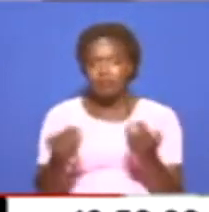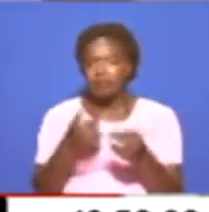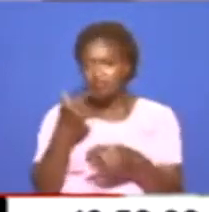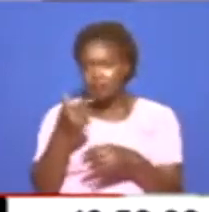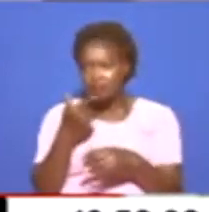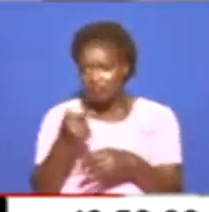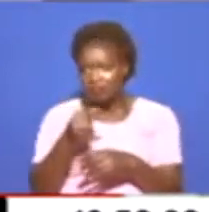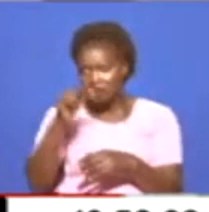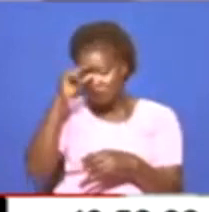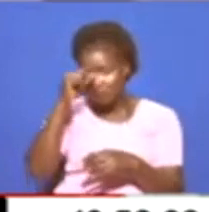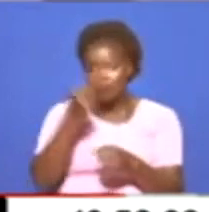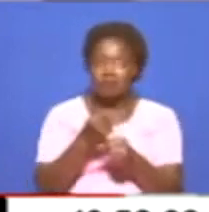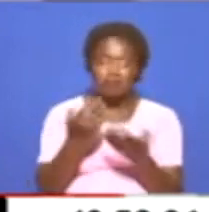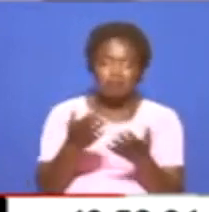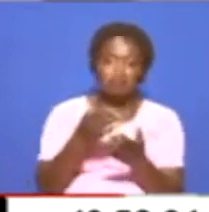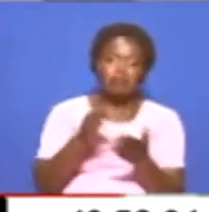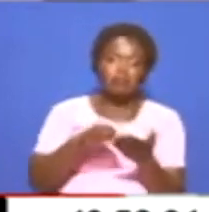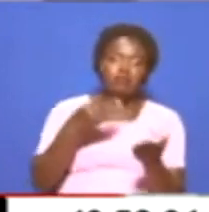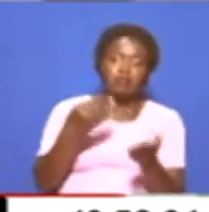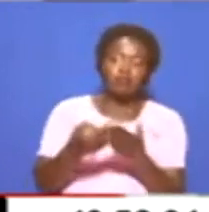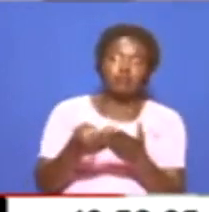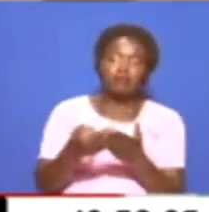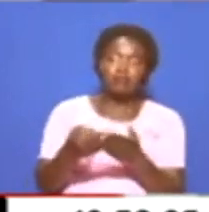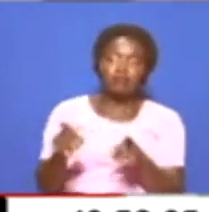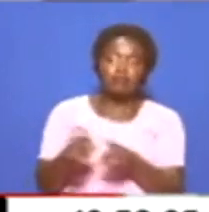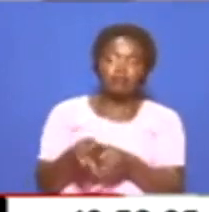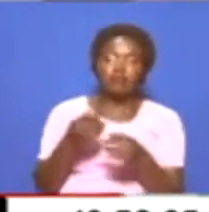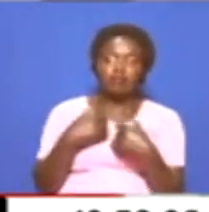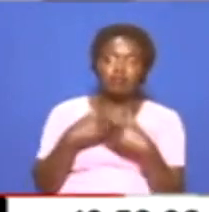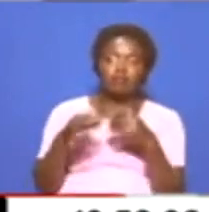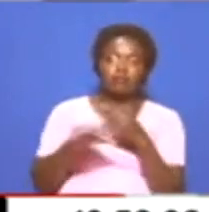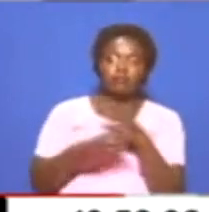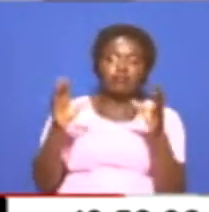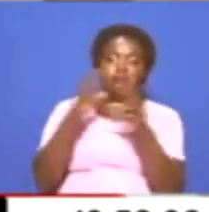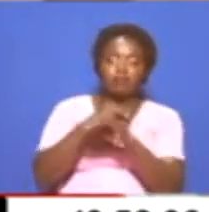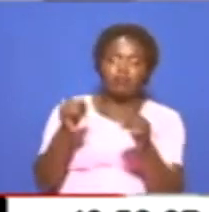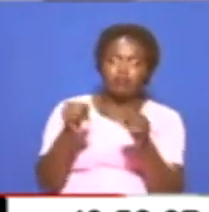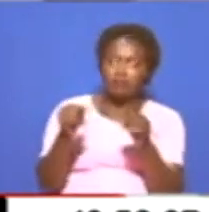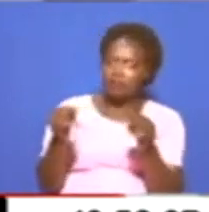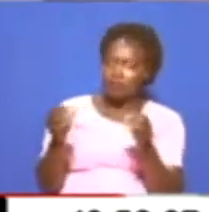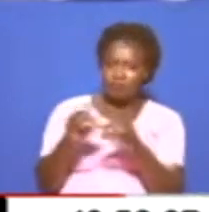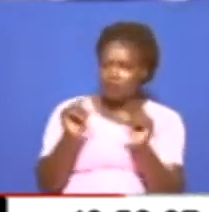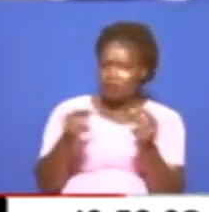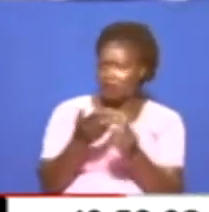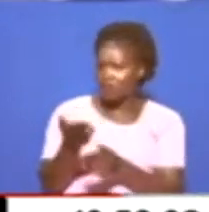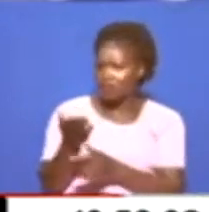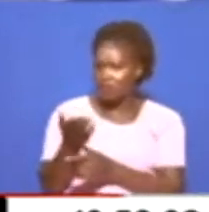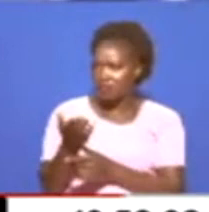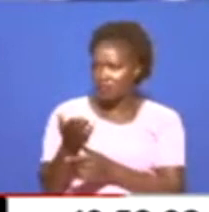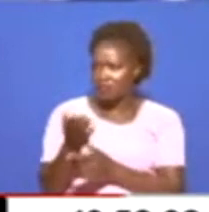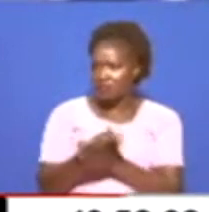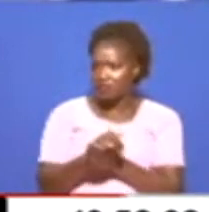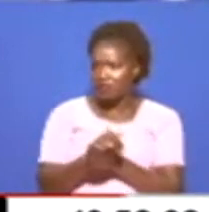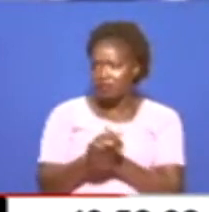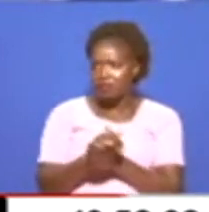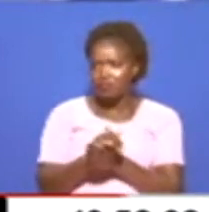government has done or hasn't done, and we still have the deputy president in that bandwagon. Ben, unless you are new in